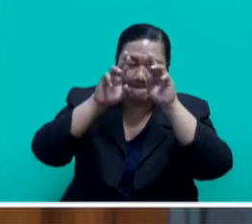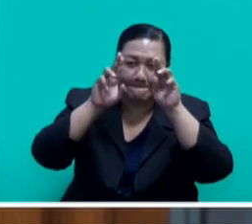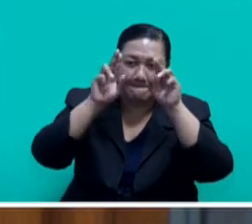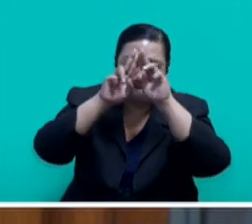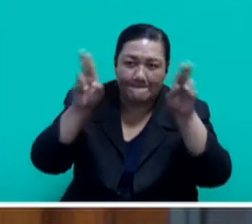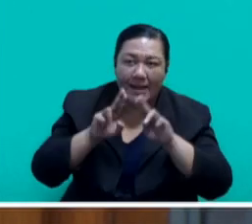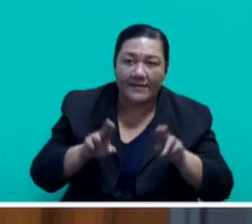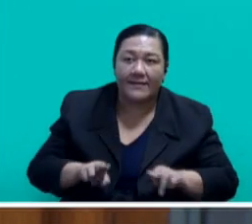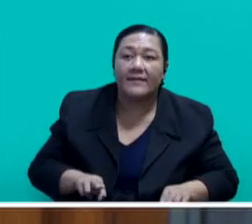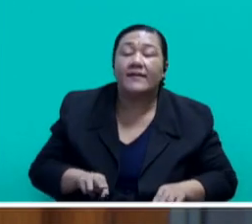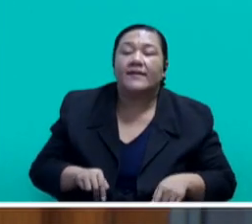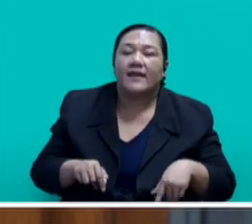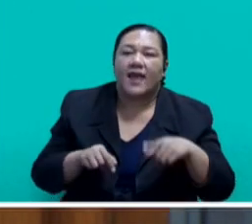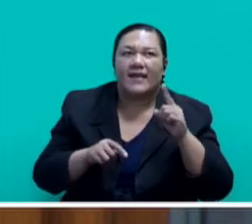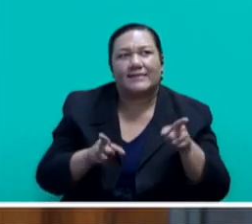and export.